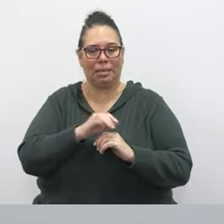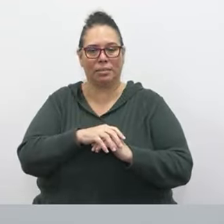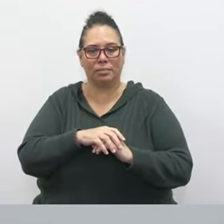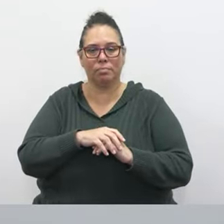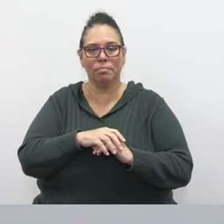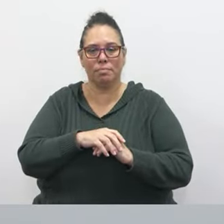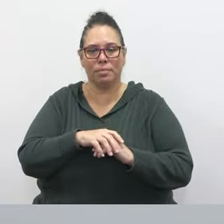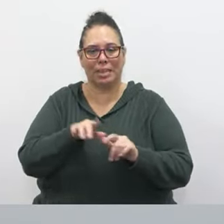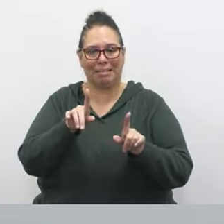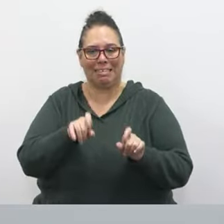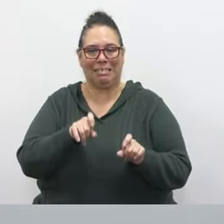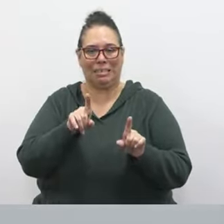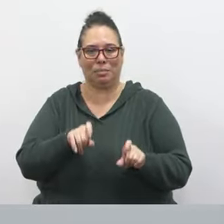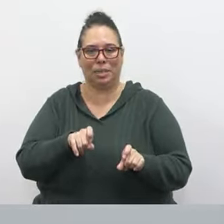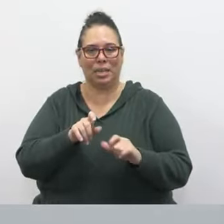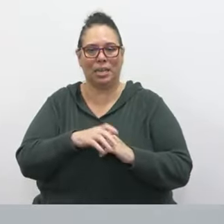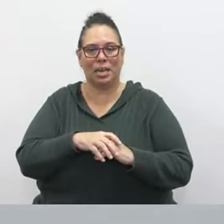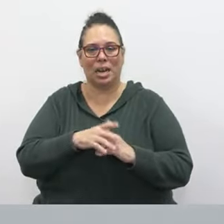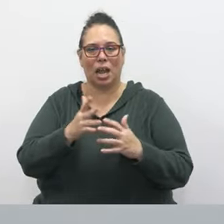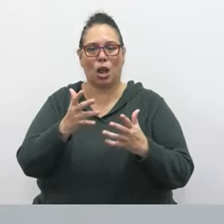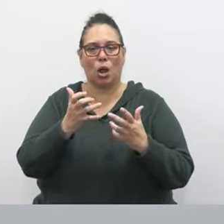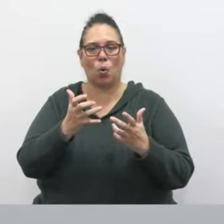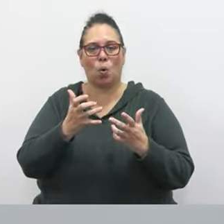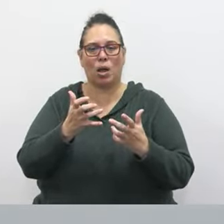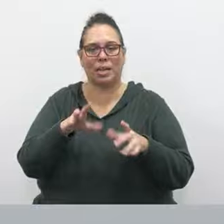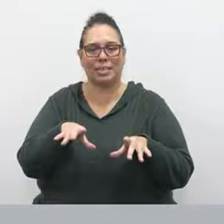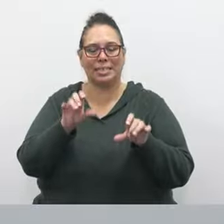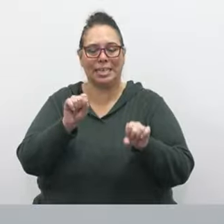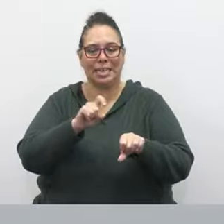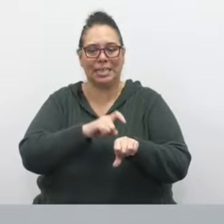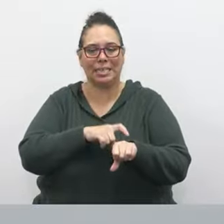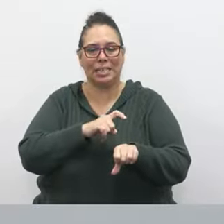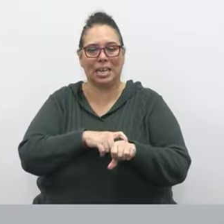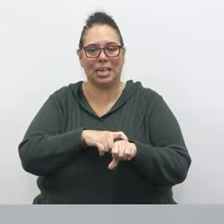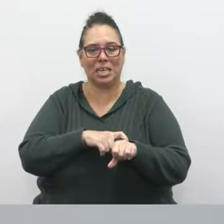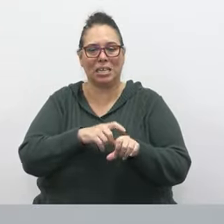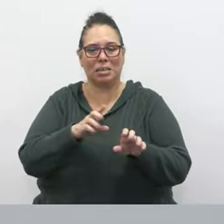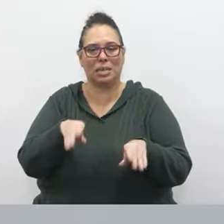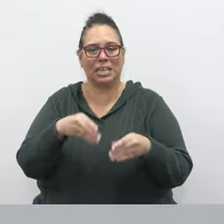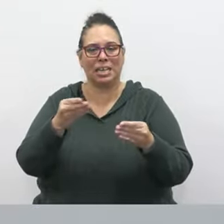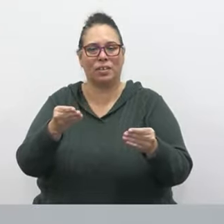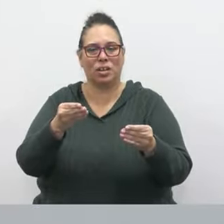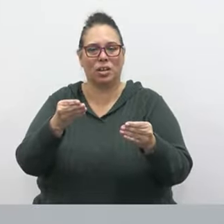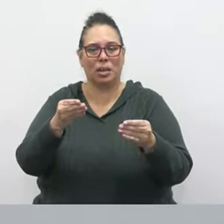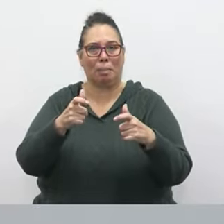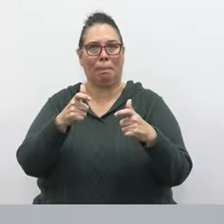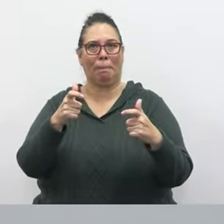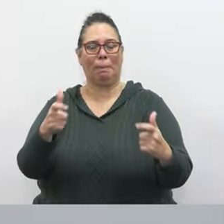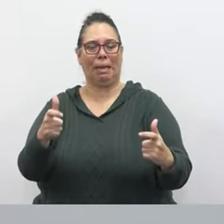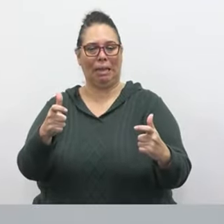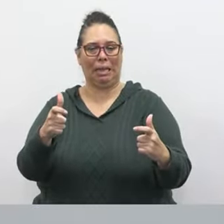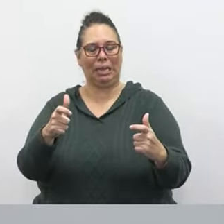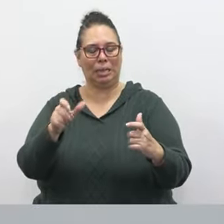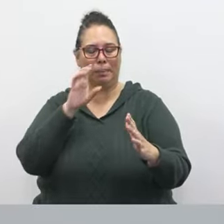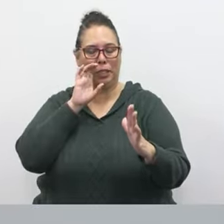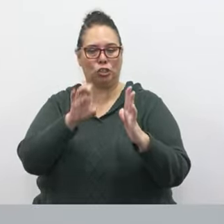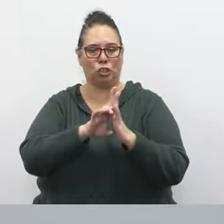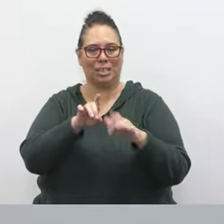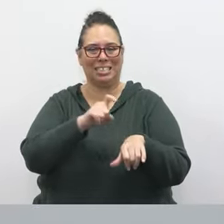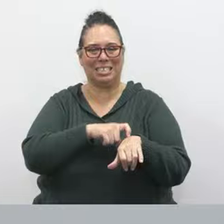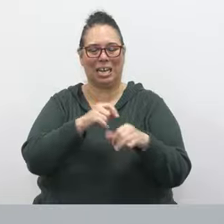the assessment, and I would like to take our time to kind of give us a bigger picture perspective around the